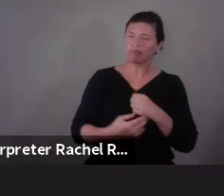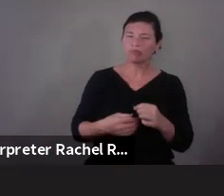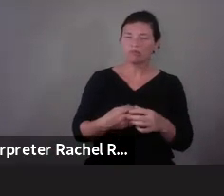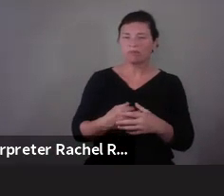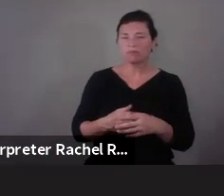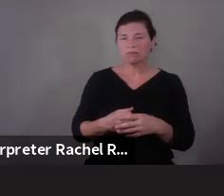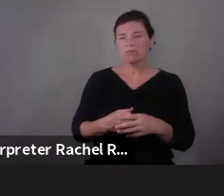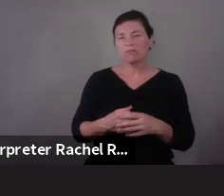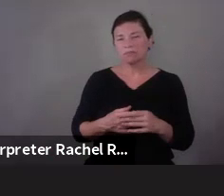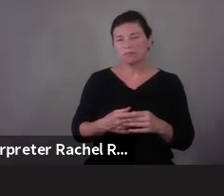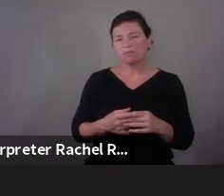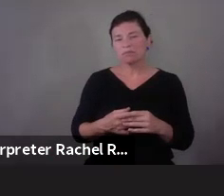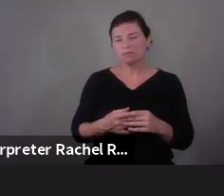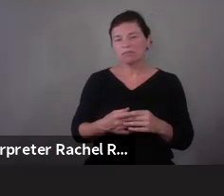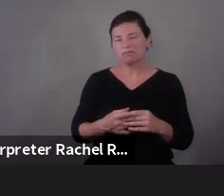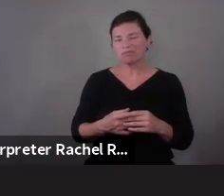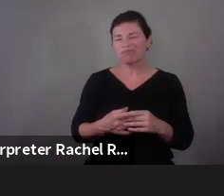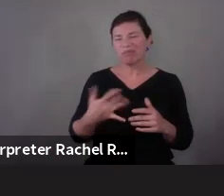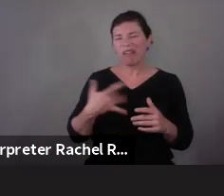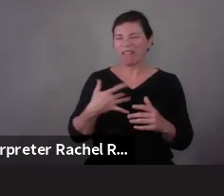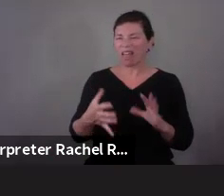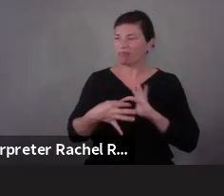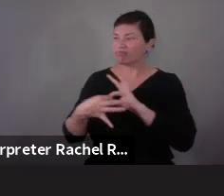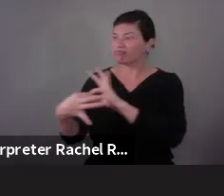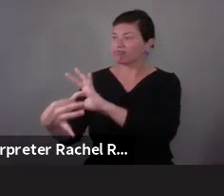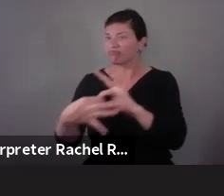No, pretty big disconnect.